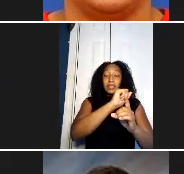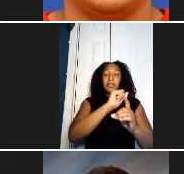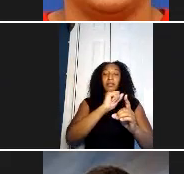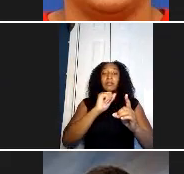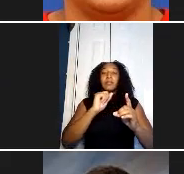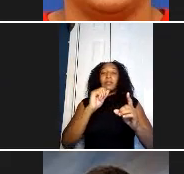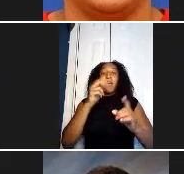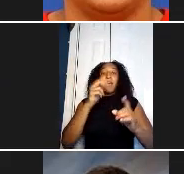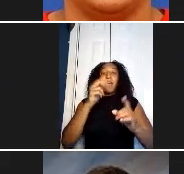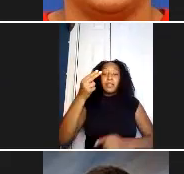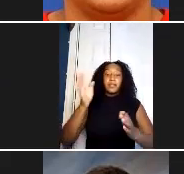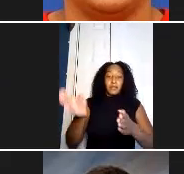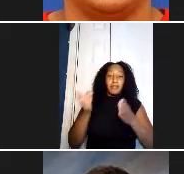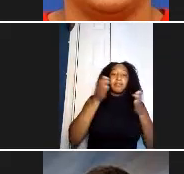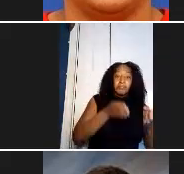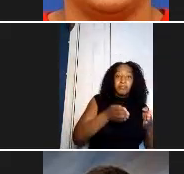fill in,